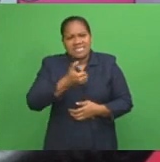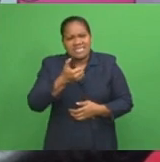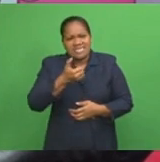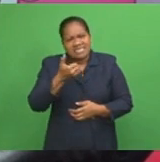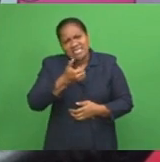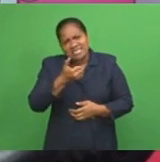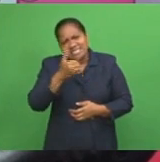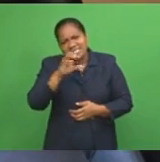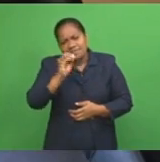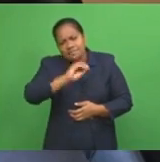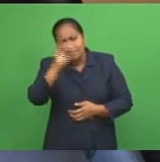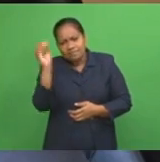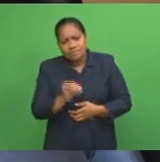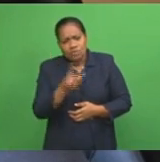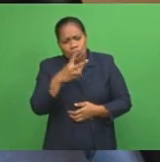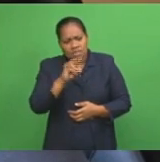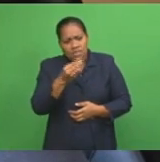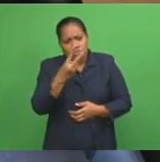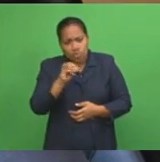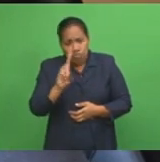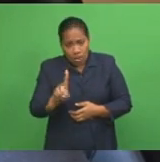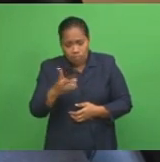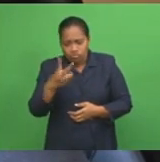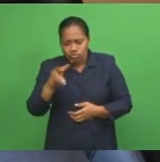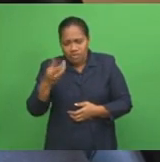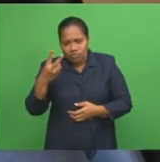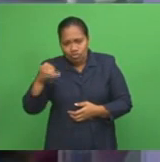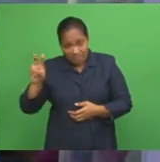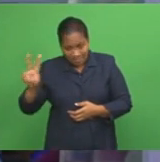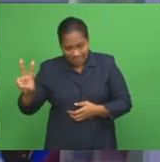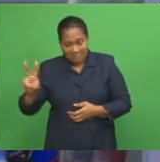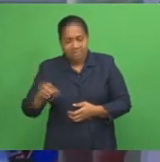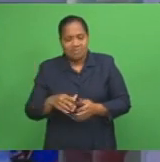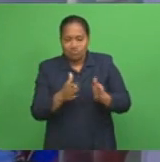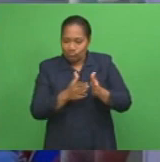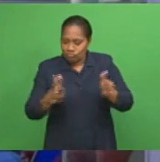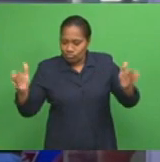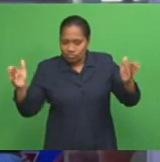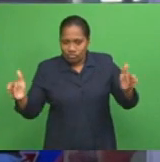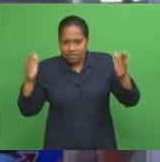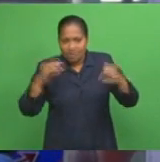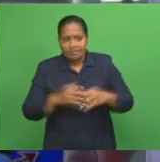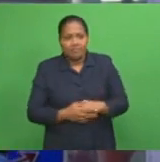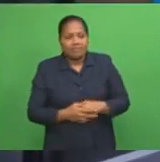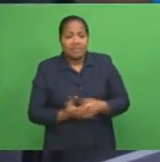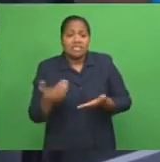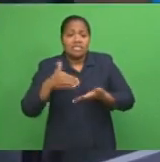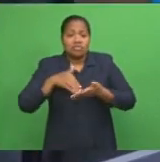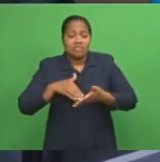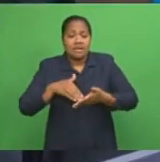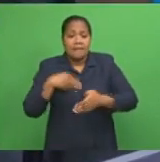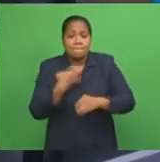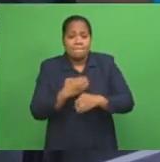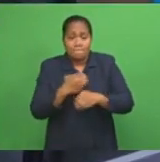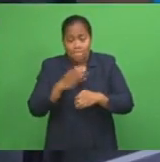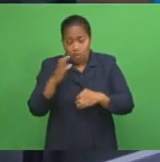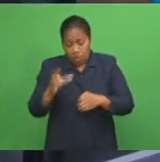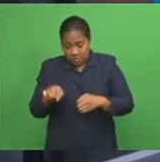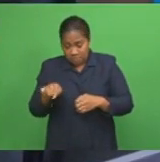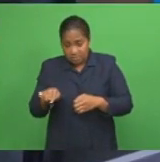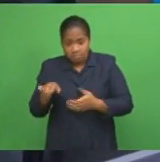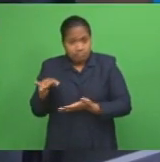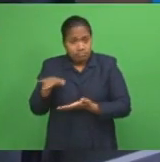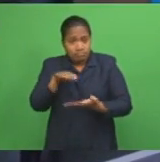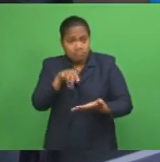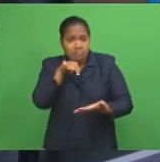and 2022. The FNPF has also approved an additional employees relief package, which consists of